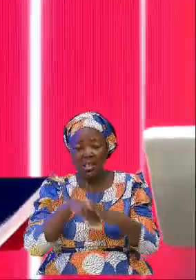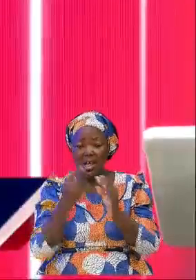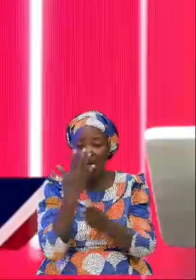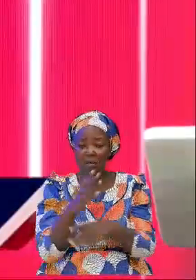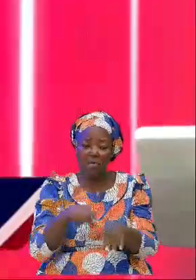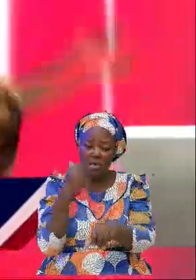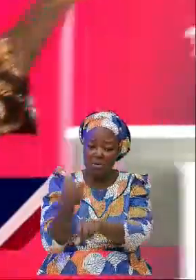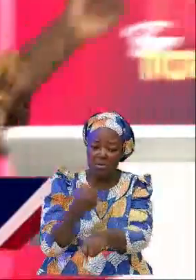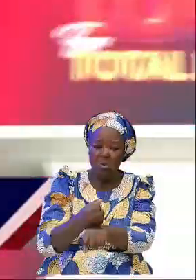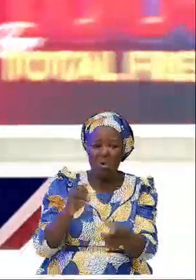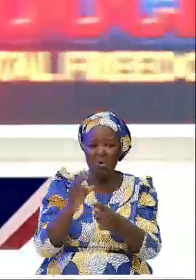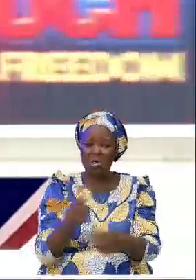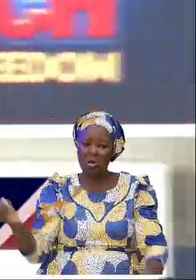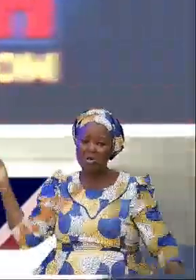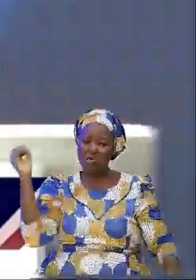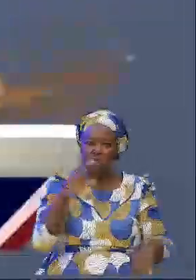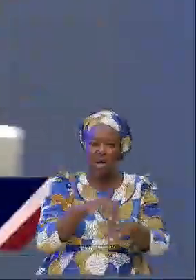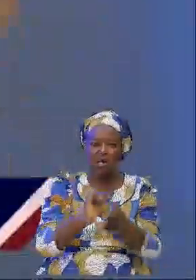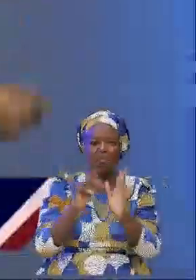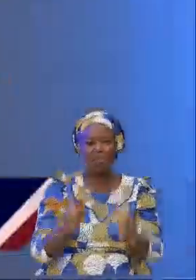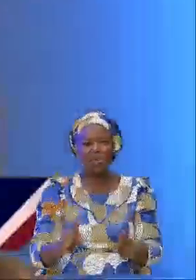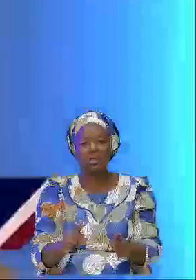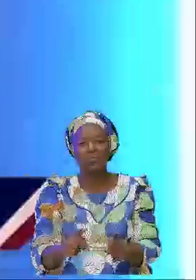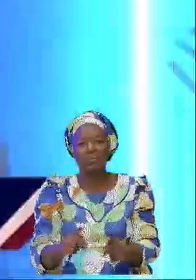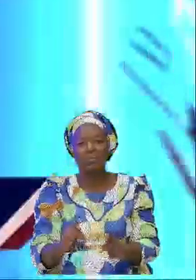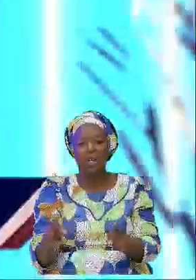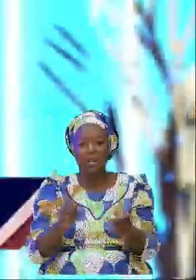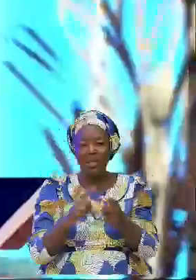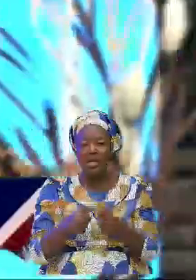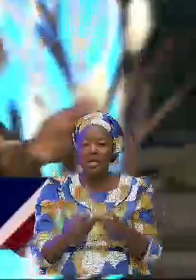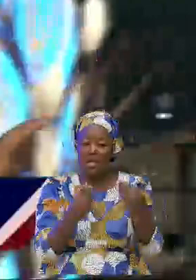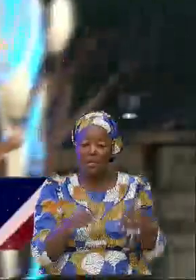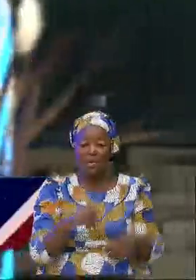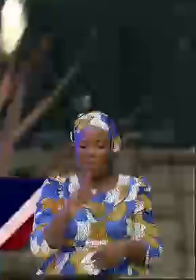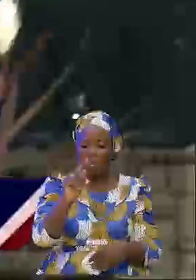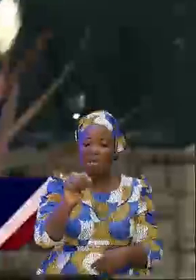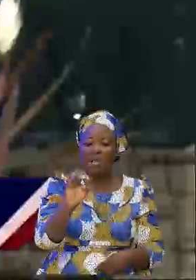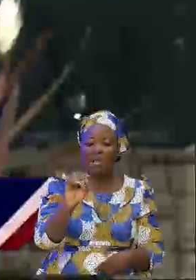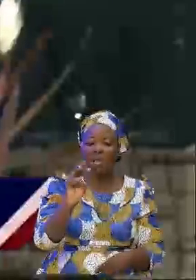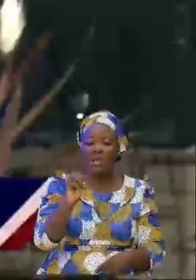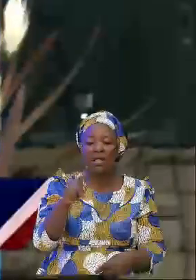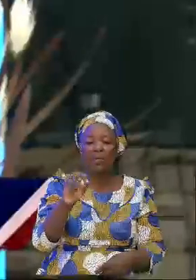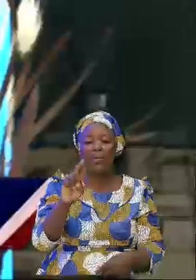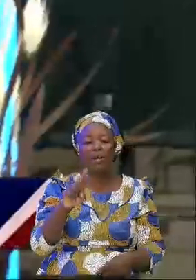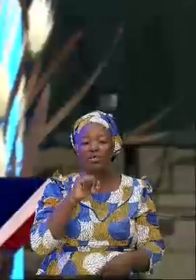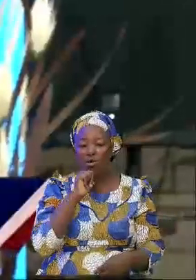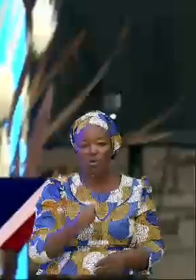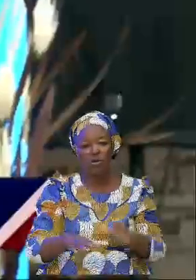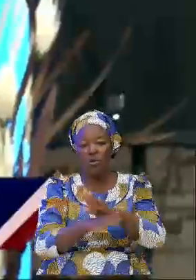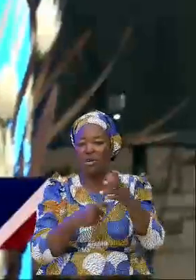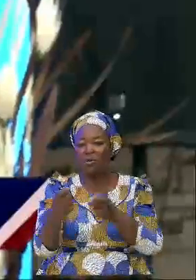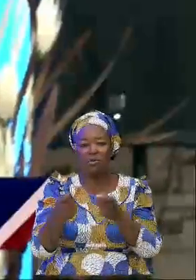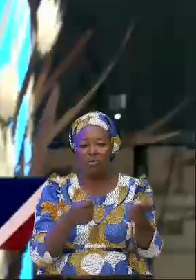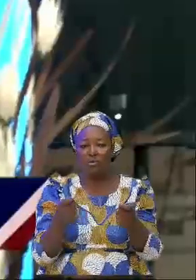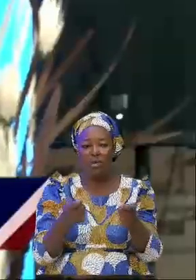angry. Whatever is in their hand, they throw or they smash. Excesses. The temper is not